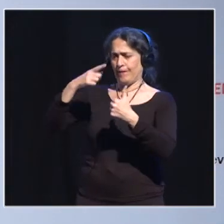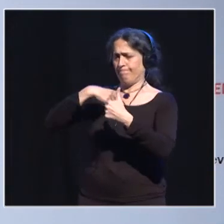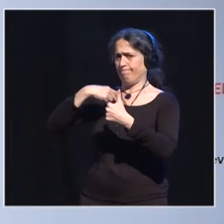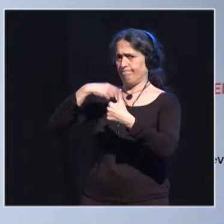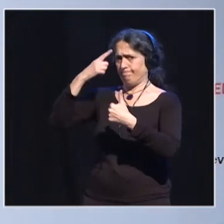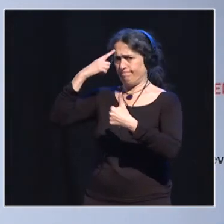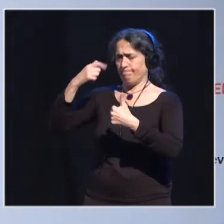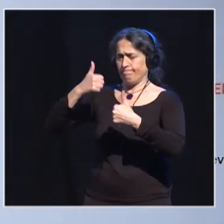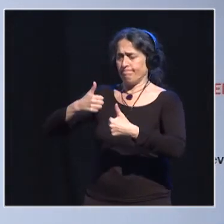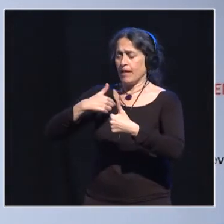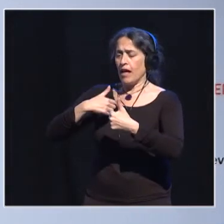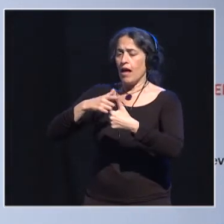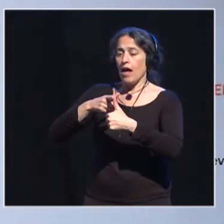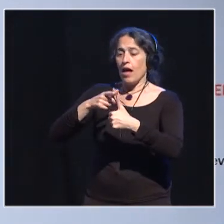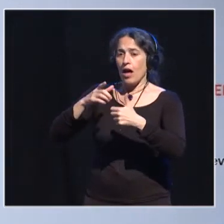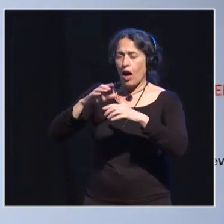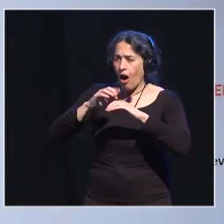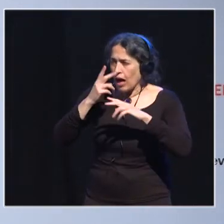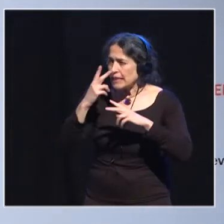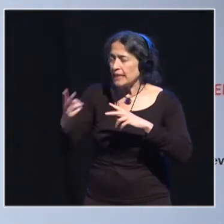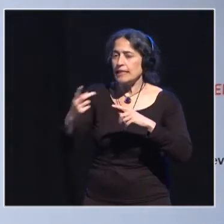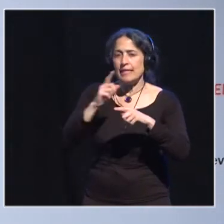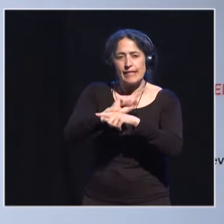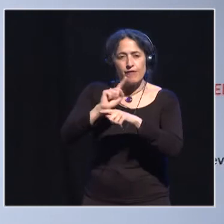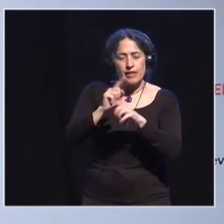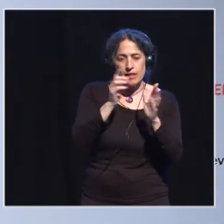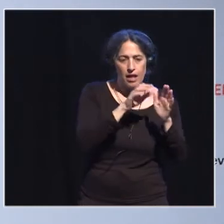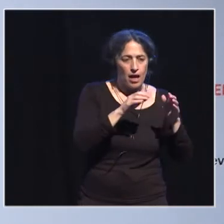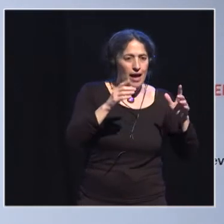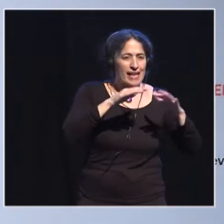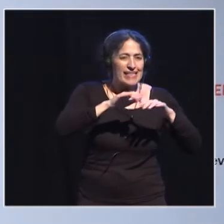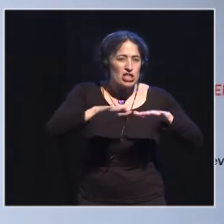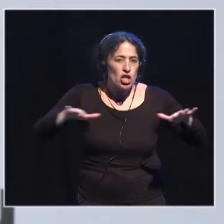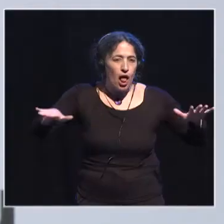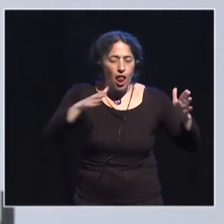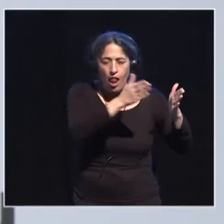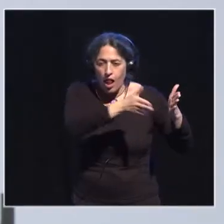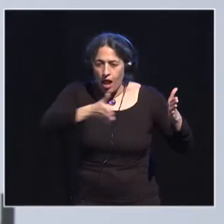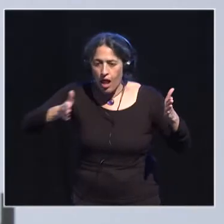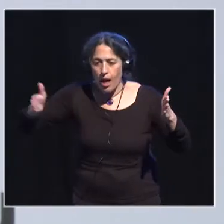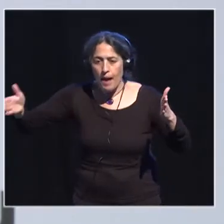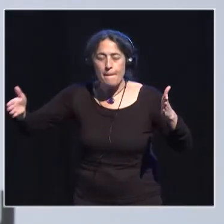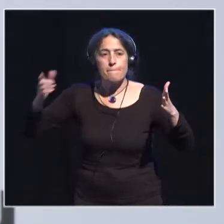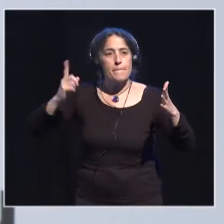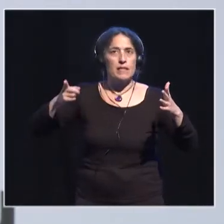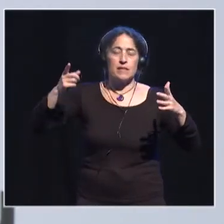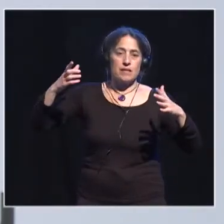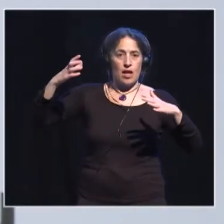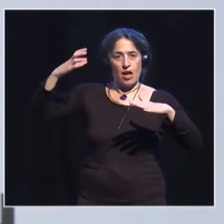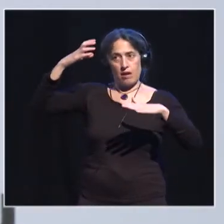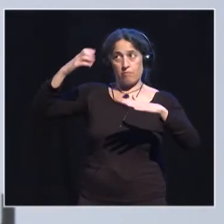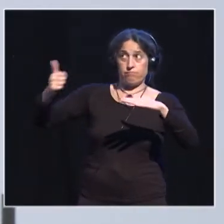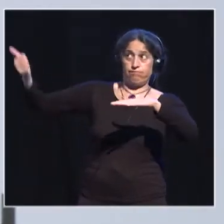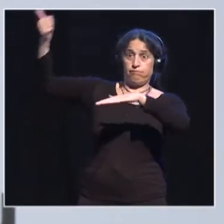priorities of digitization across all facets of the economy or public sector. That needs to be driven top-down. And again,